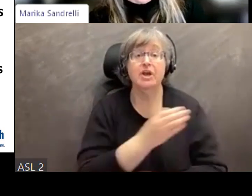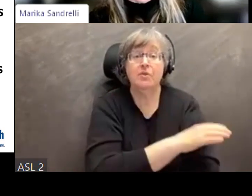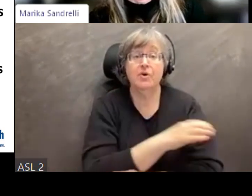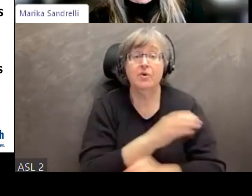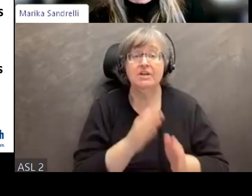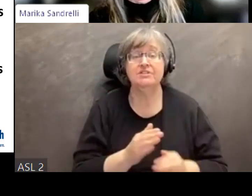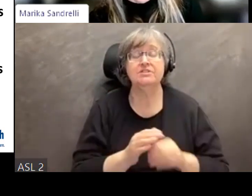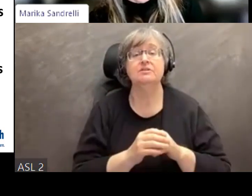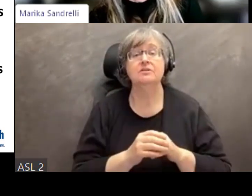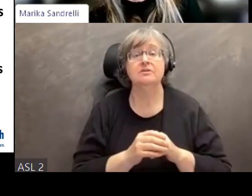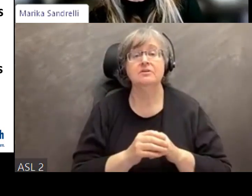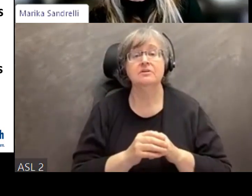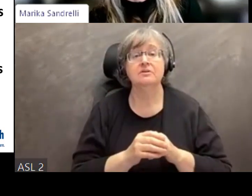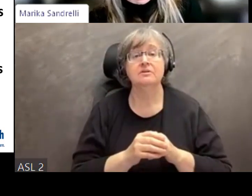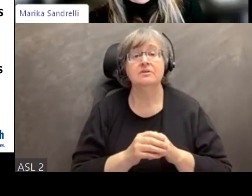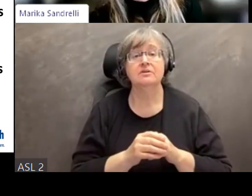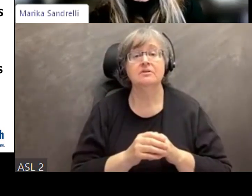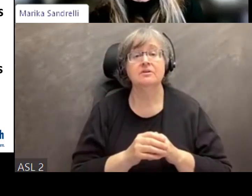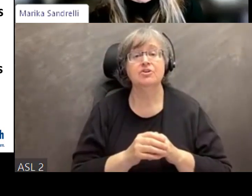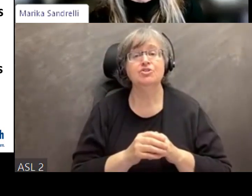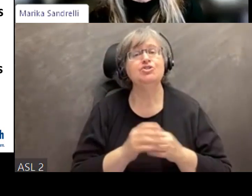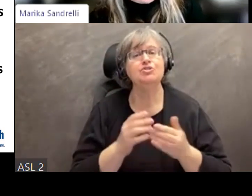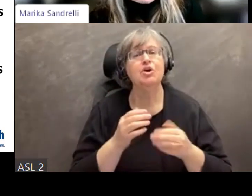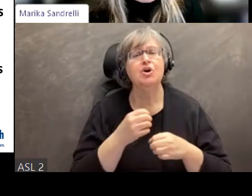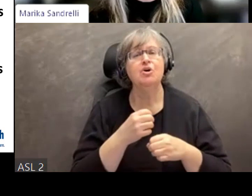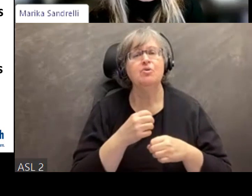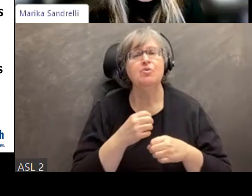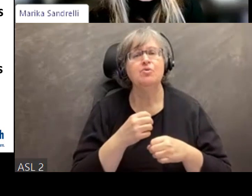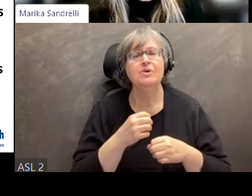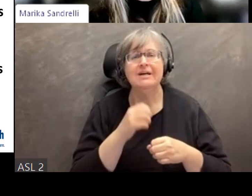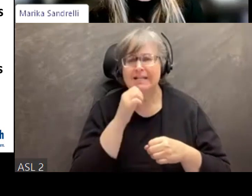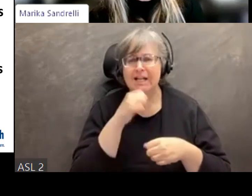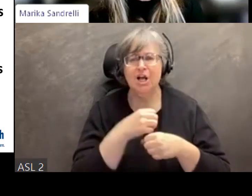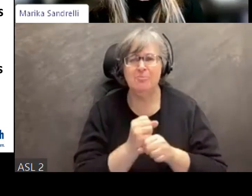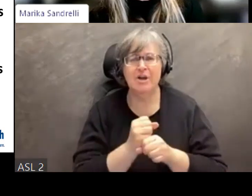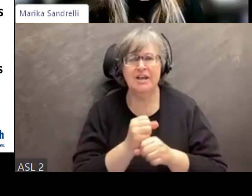our clinicians to depersonalize their clinical spaces.